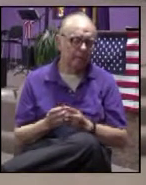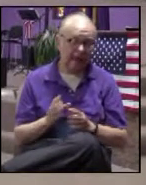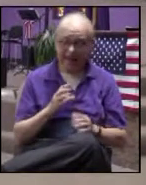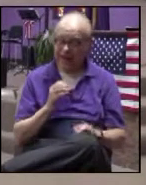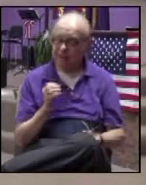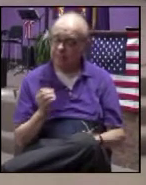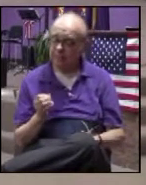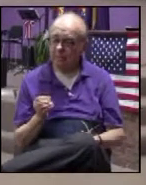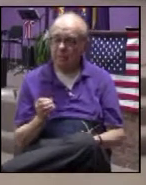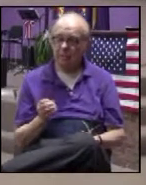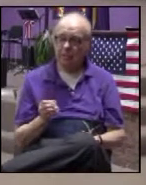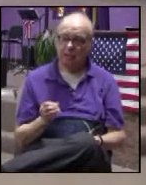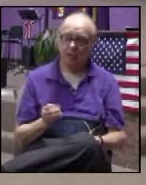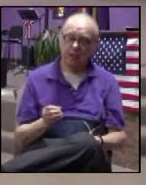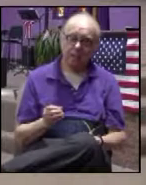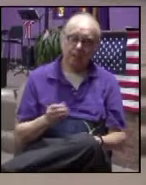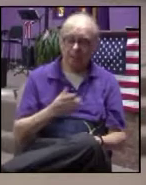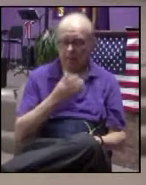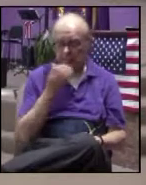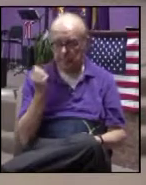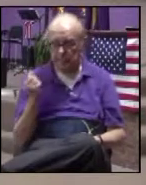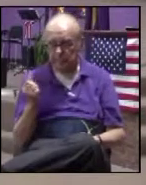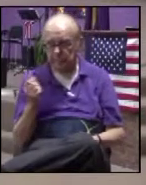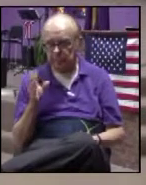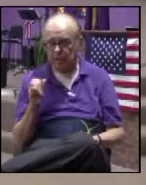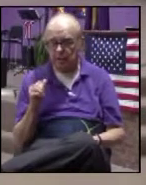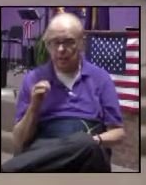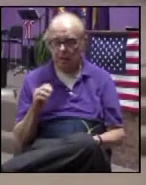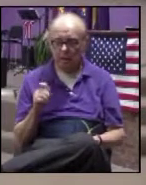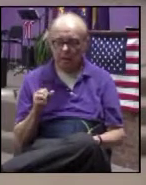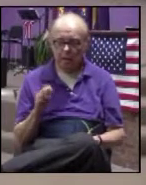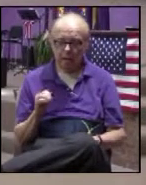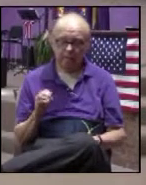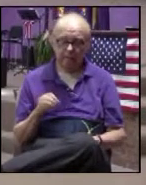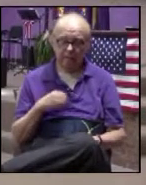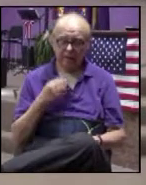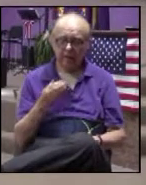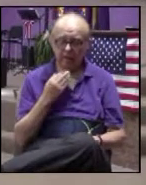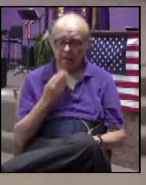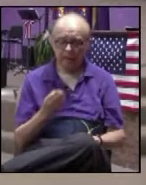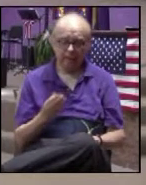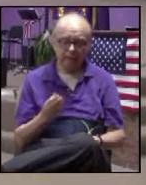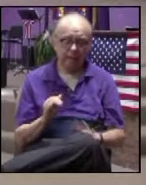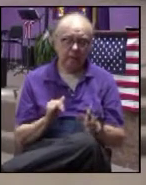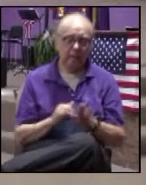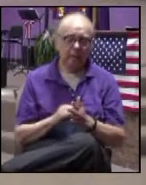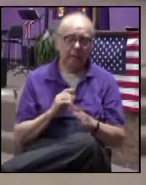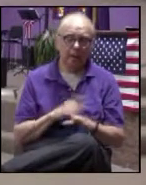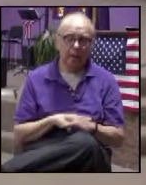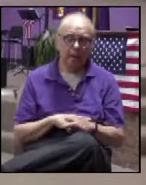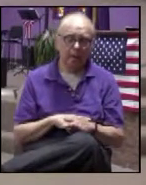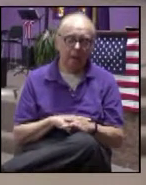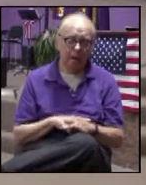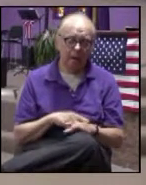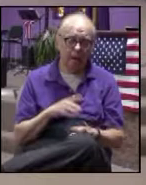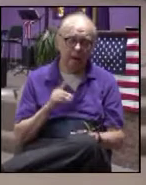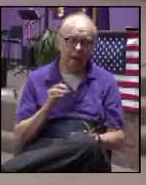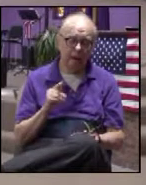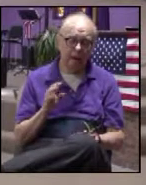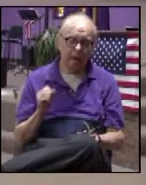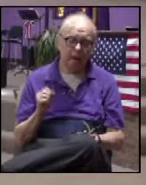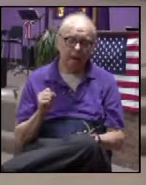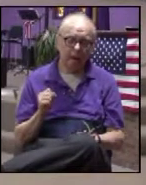And the greatest compliment that you could have during that period of time was this, that the dust of